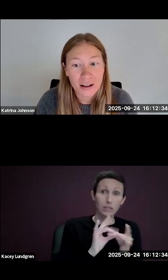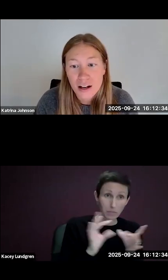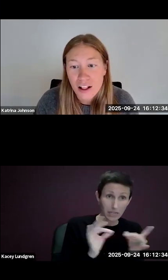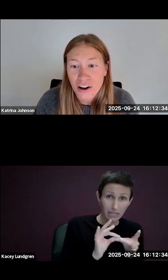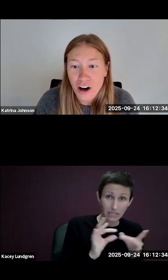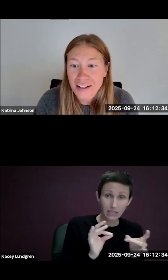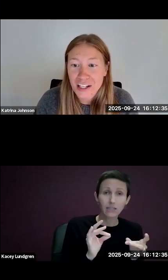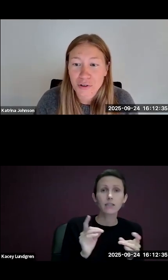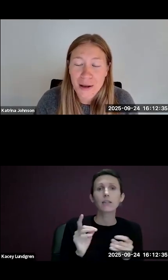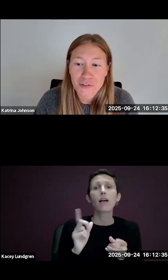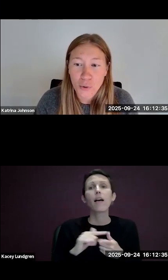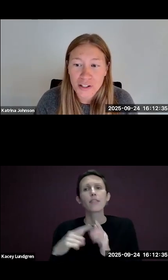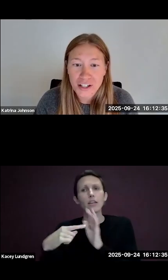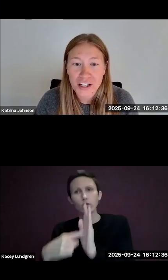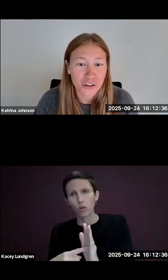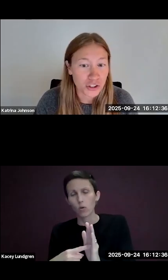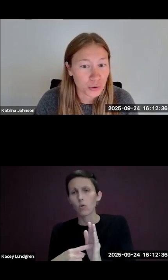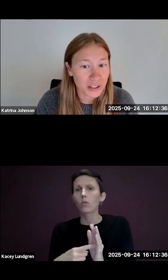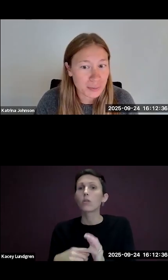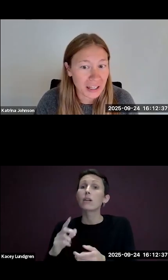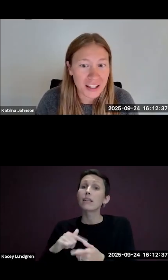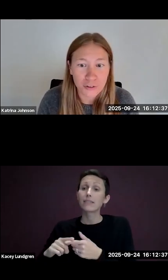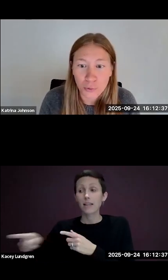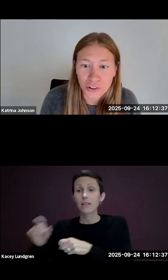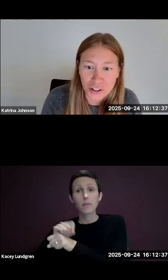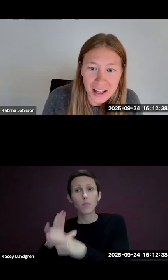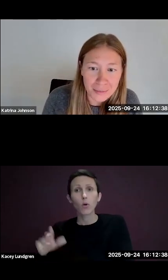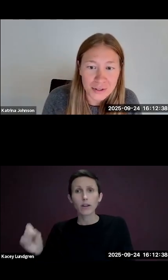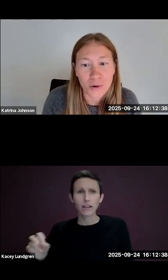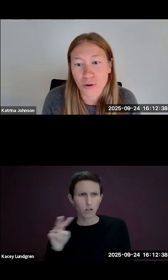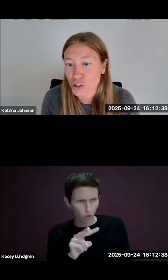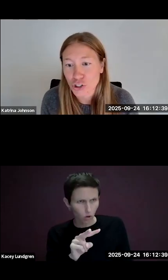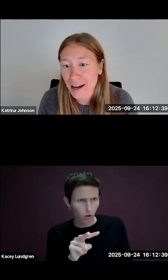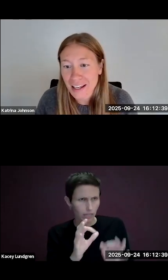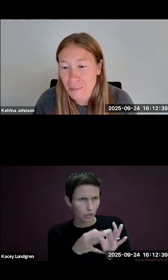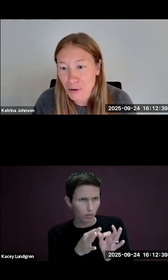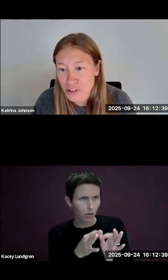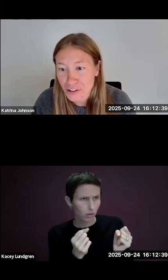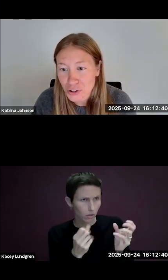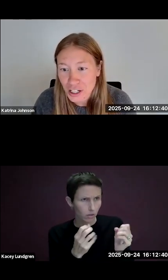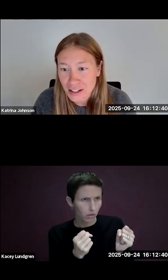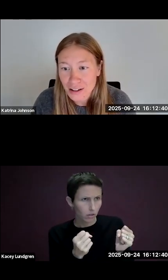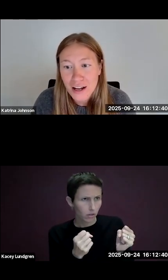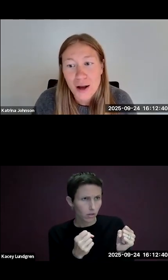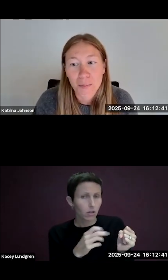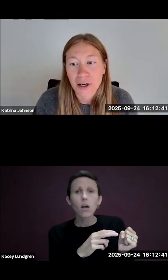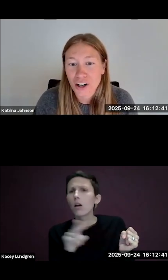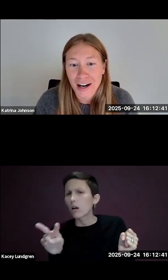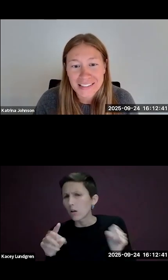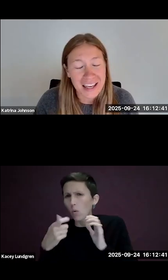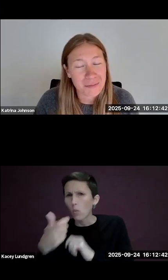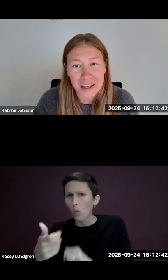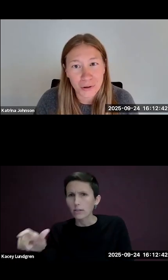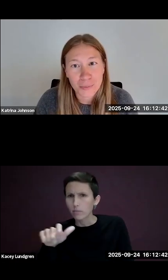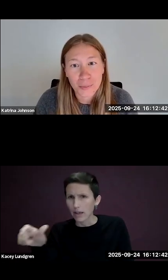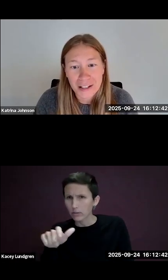That way, their eyes can remain focused on either you explaining the folder names or tracking the mouse on the screen, but your